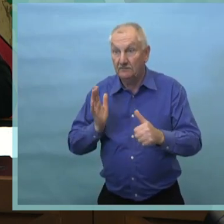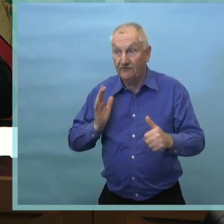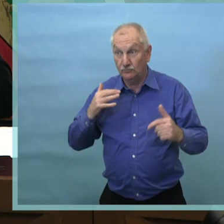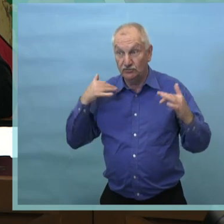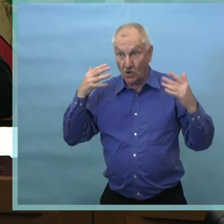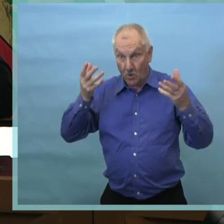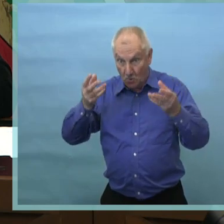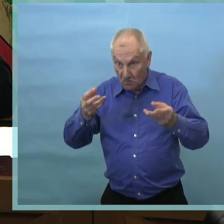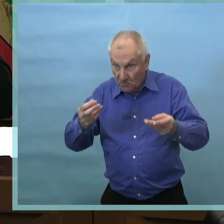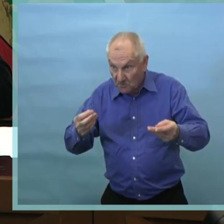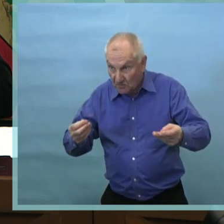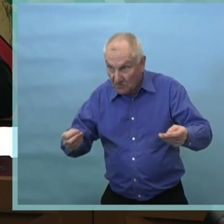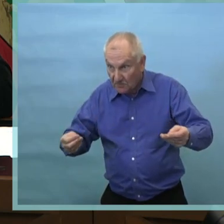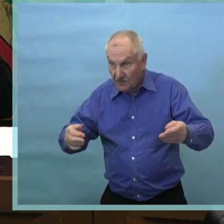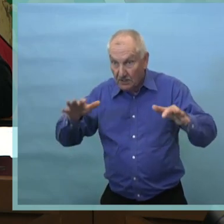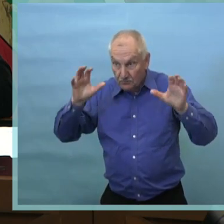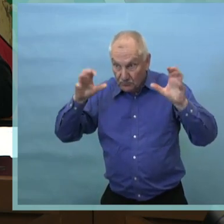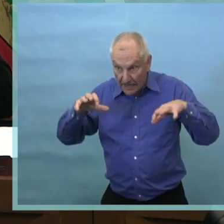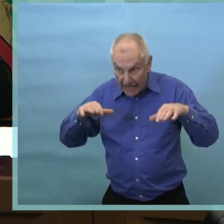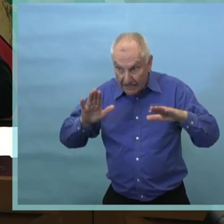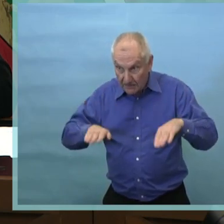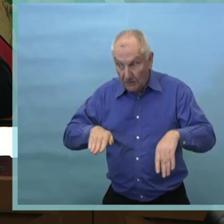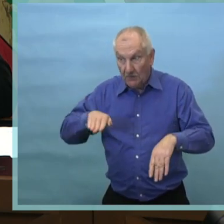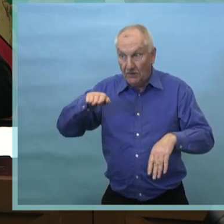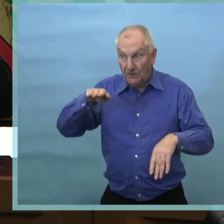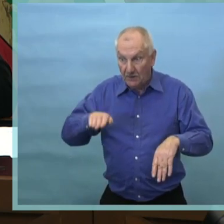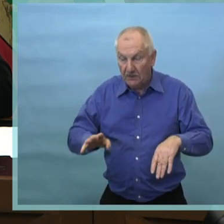rainfall, we make sure that we're always running the pumps.